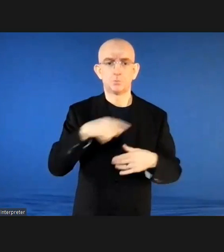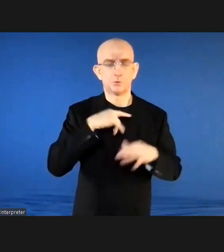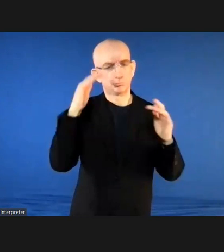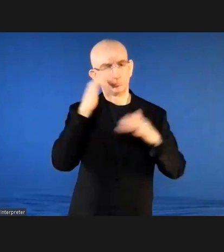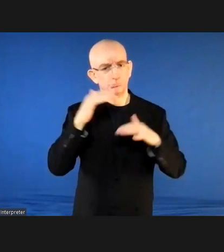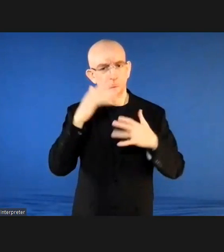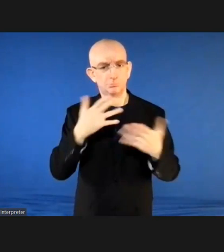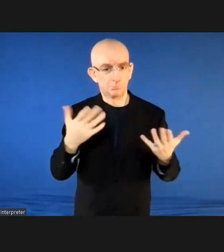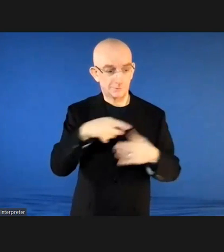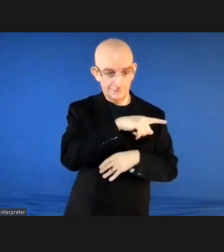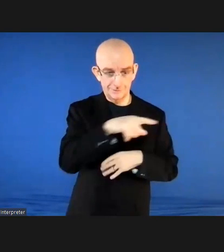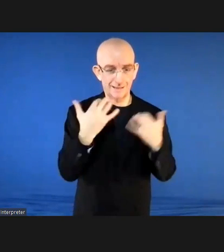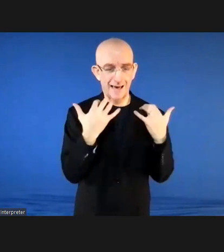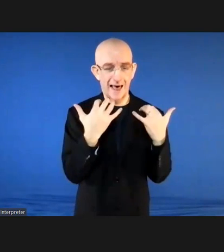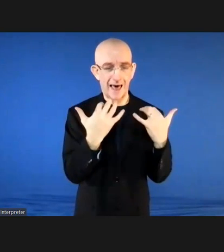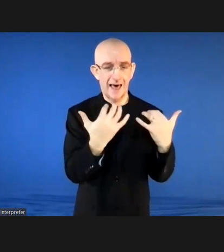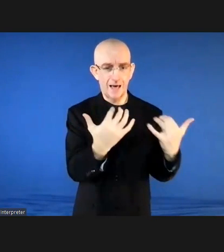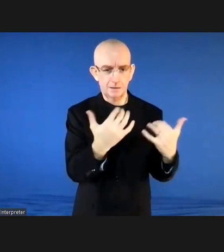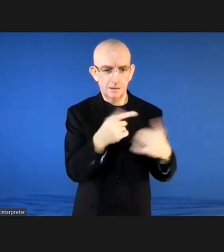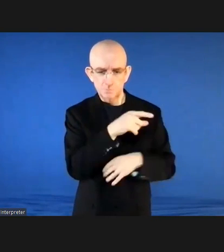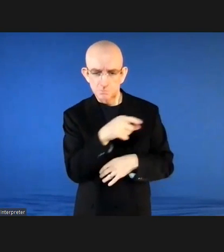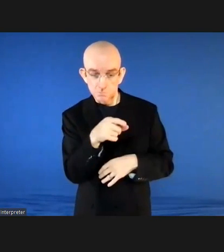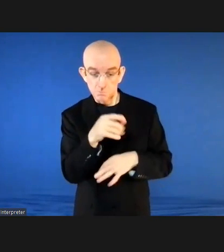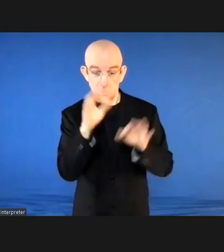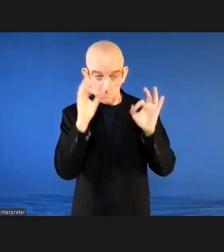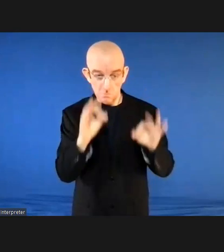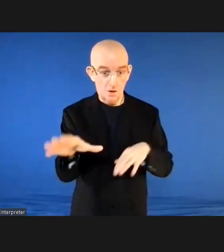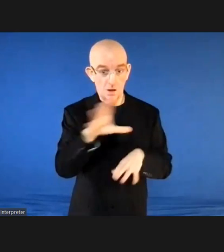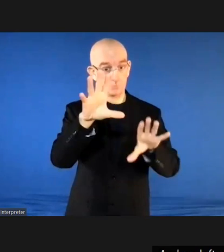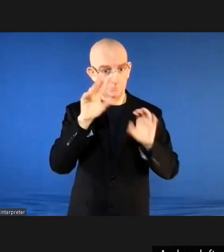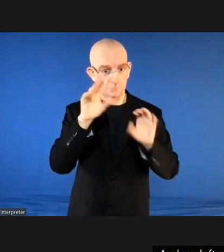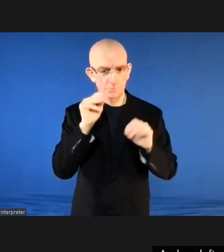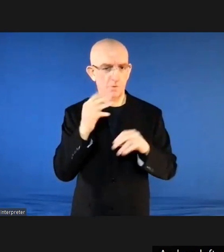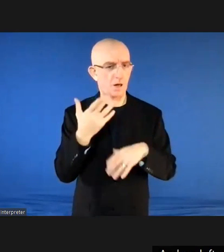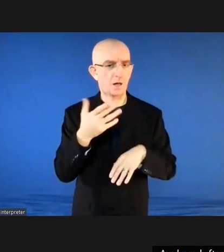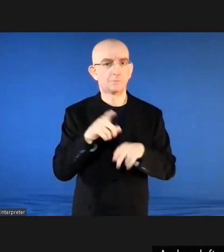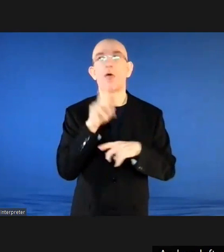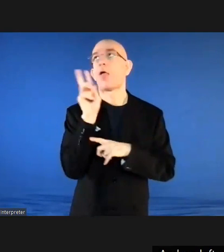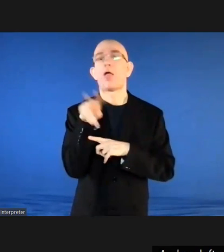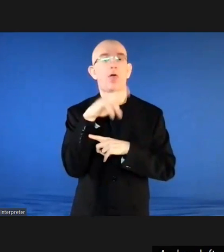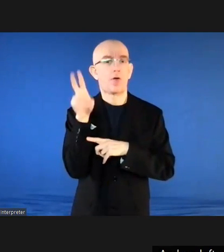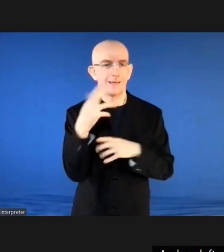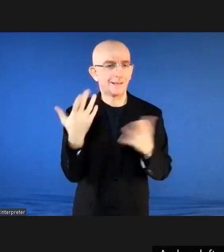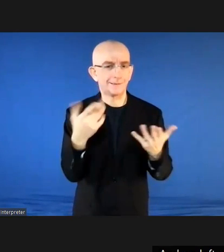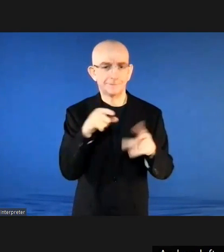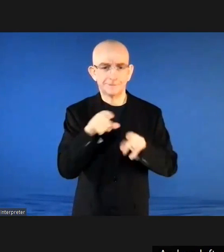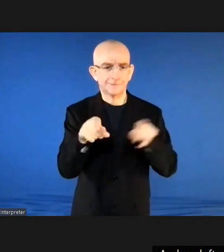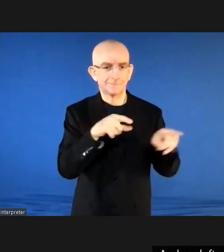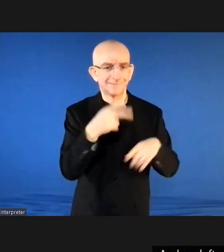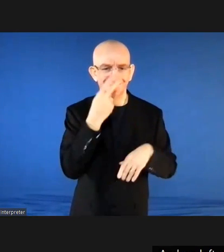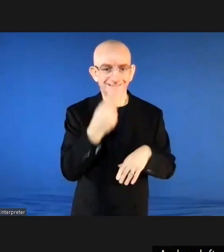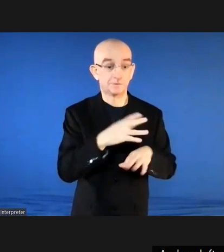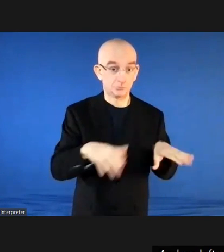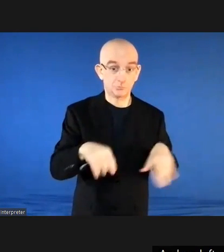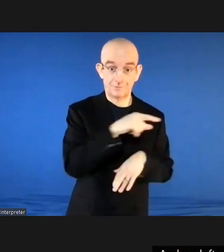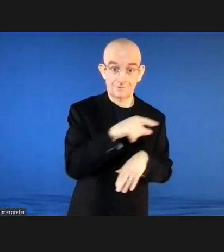And so, and let alone the children who had a disability, how much they were learning. And we